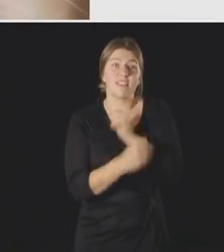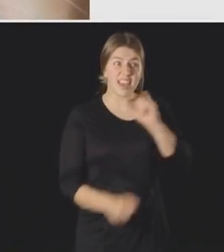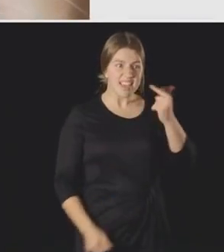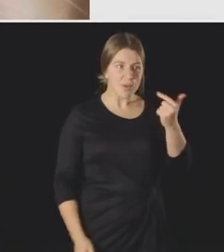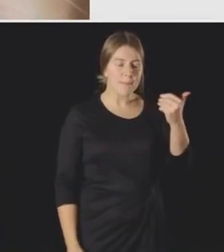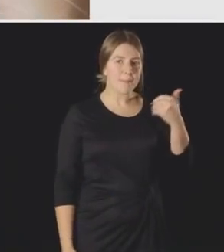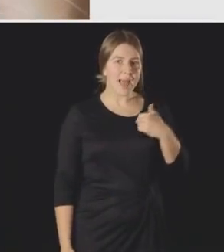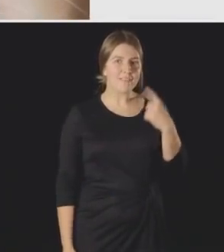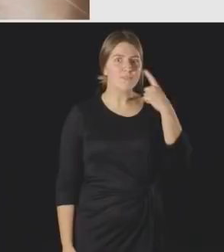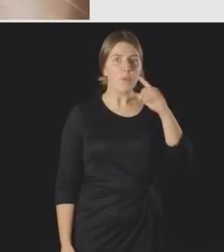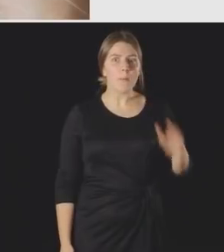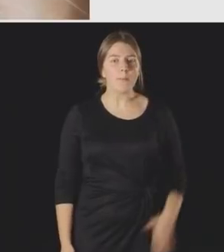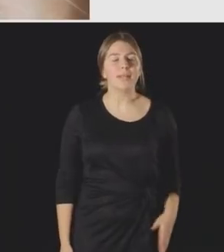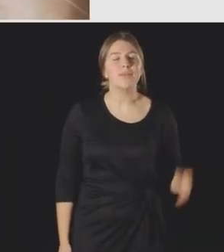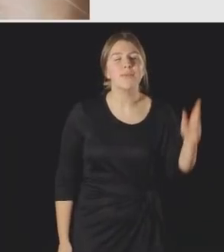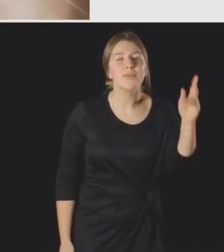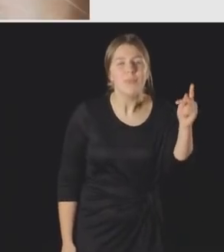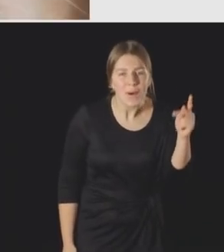for my dog named Foxy.